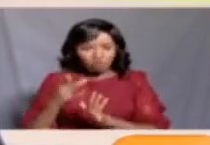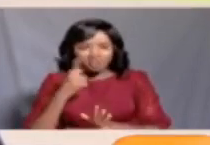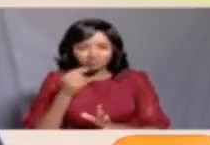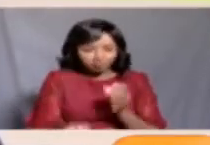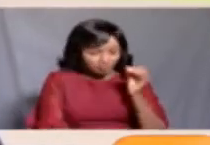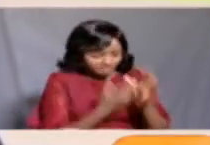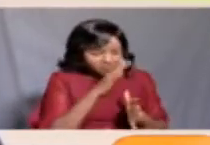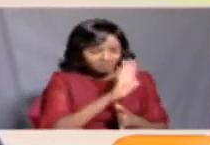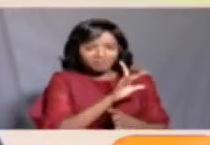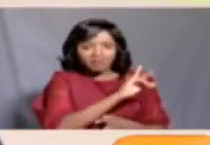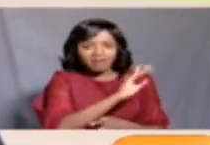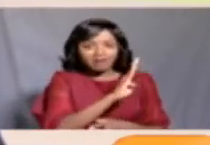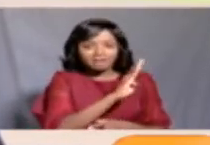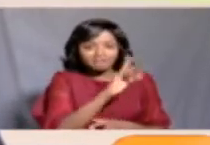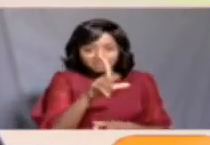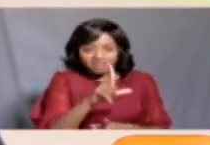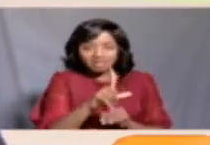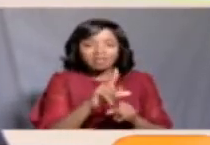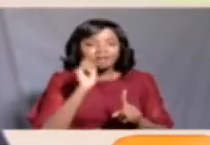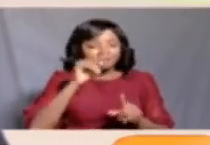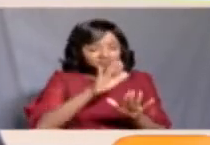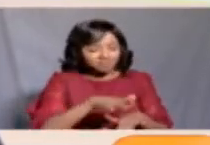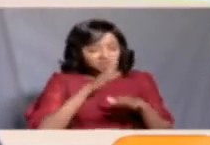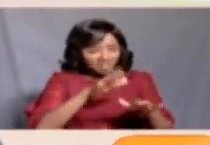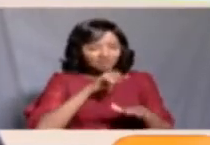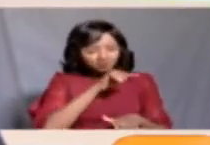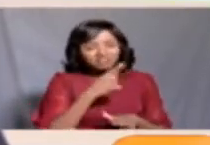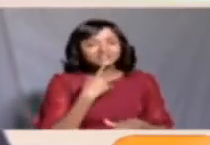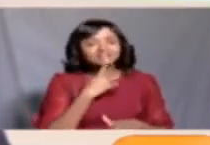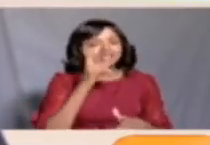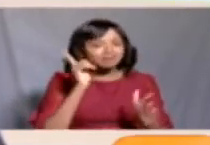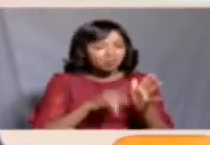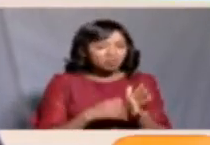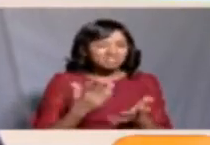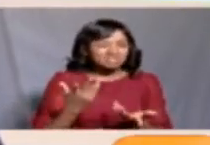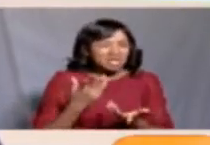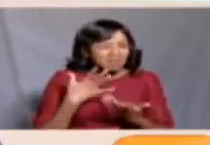the bill have to be careful about what does it say, or what does it sound